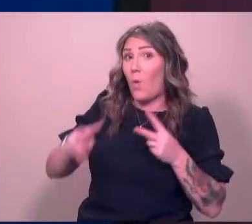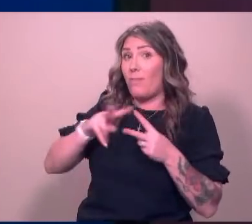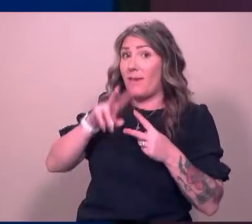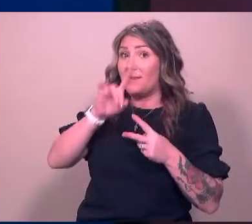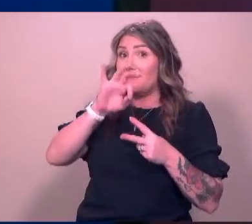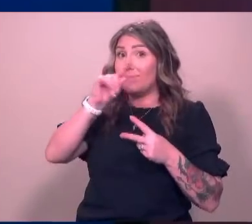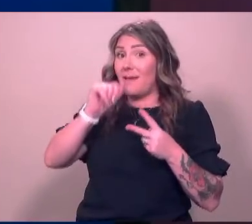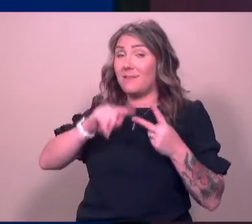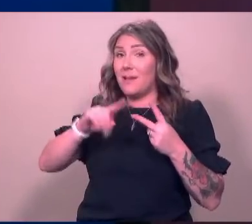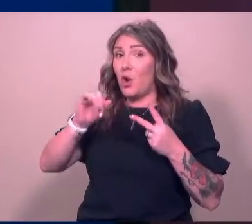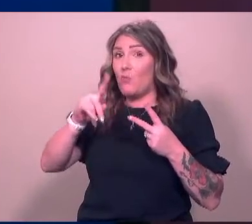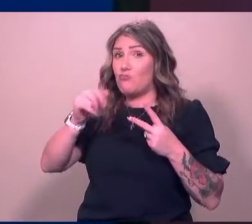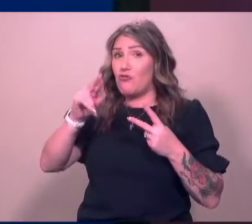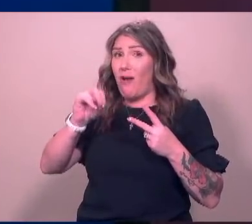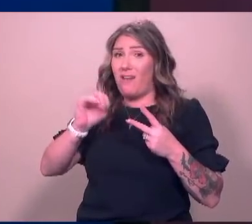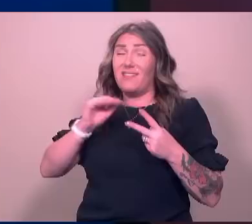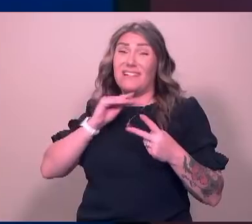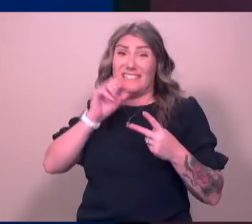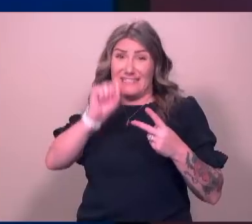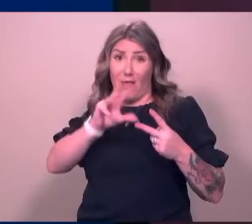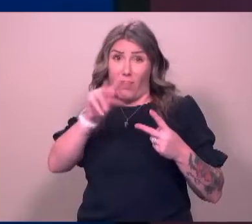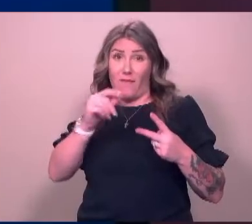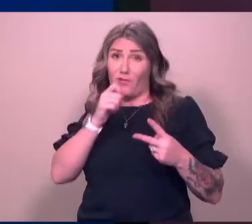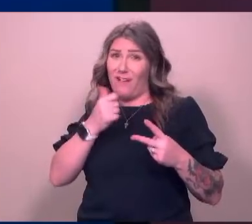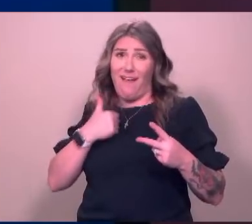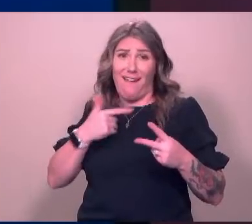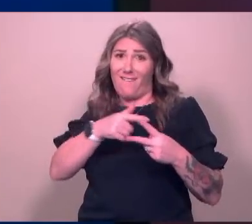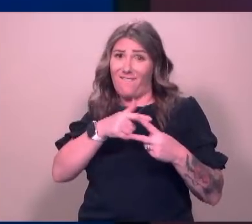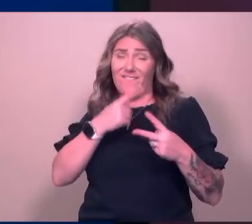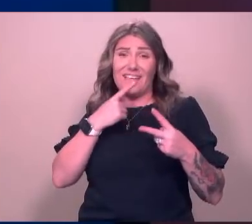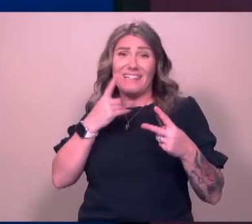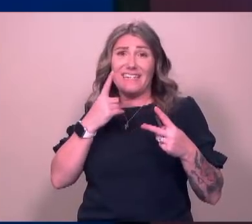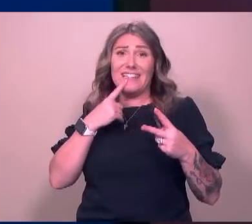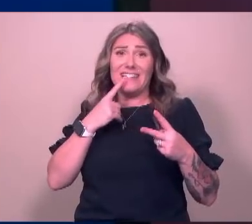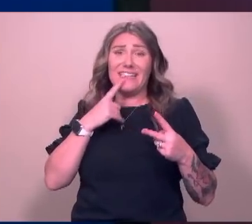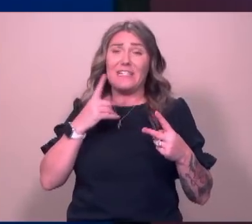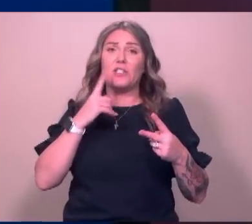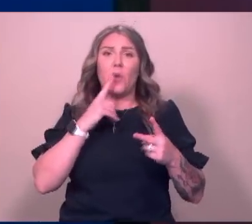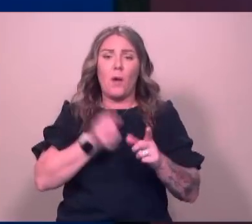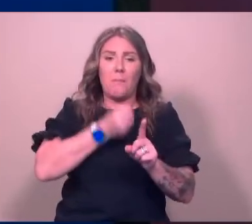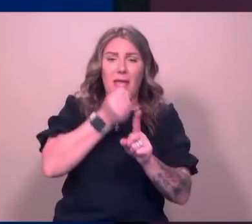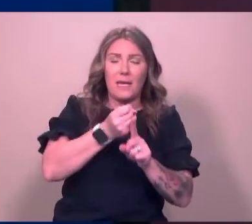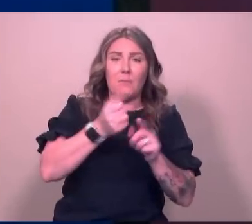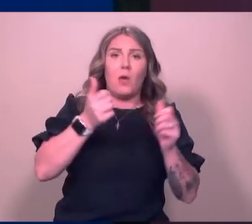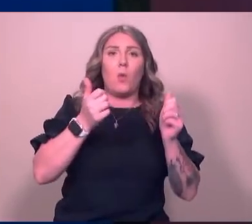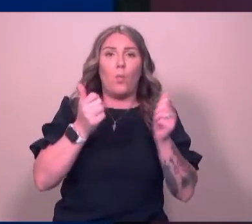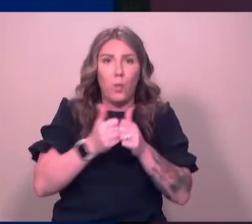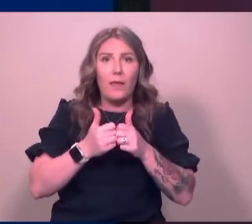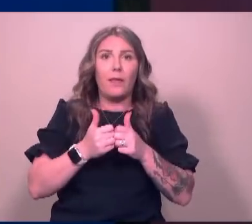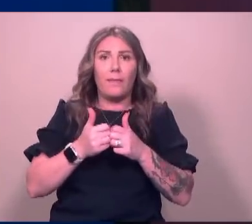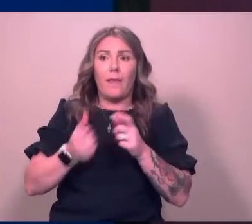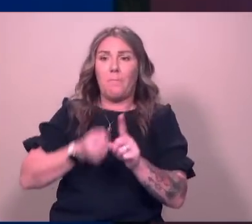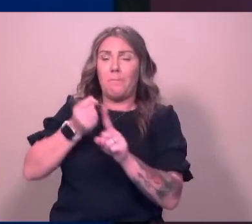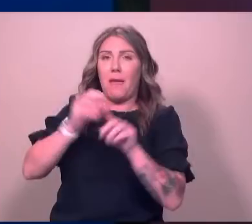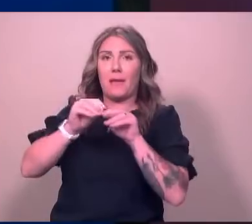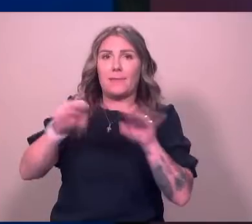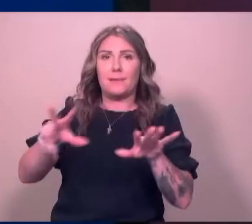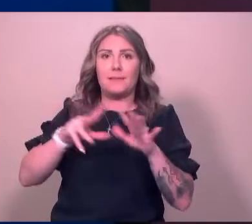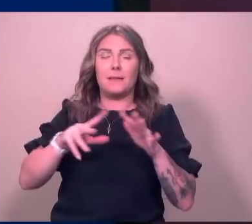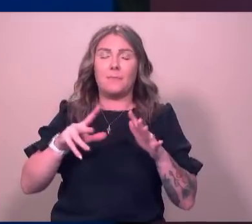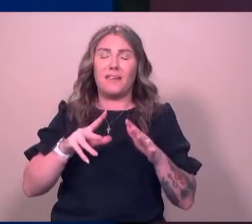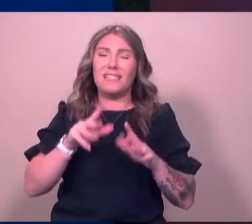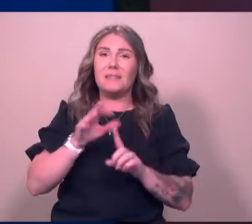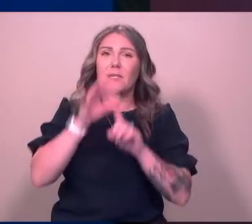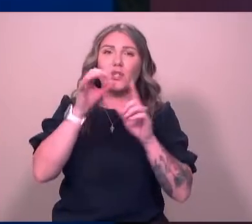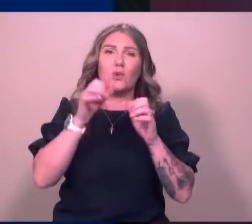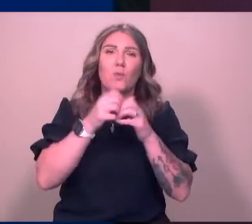and Omicron. So, this pandemic within a pandemic is a real challenge for us, especially with so many